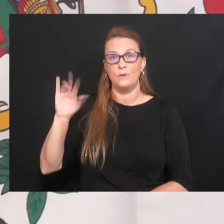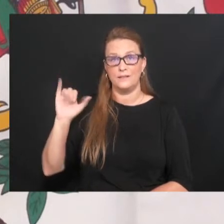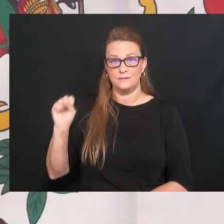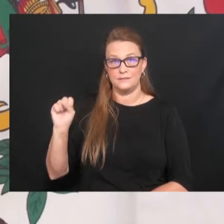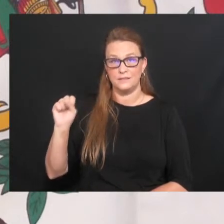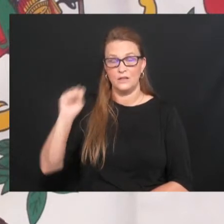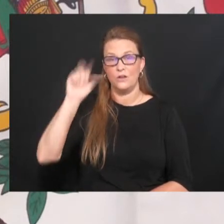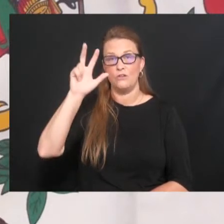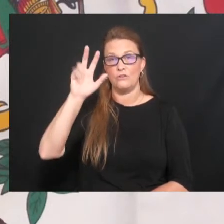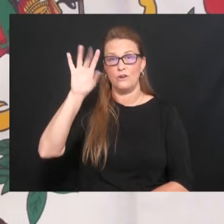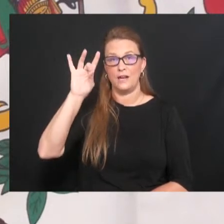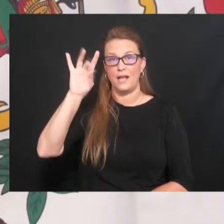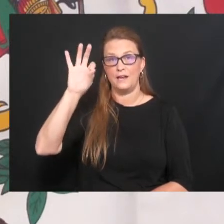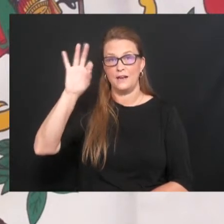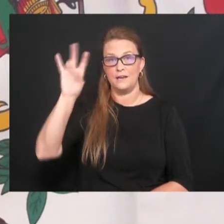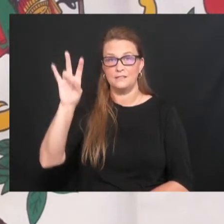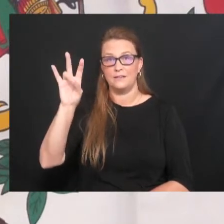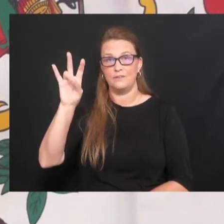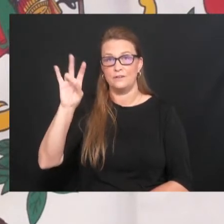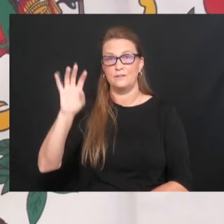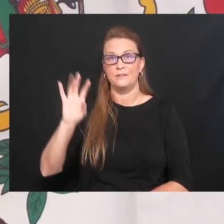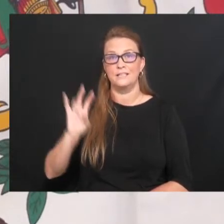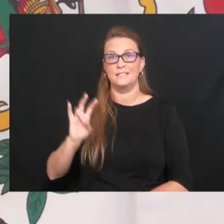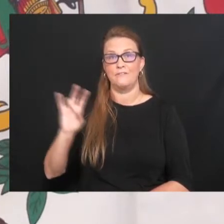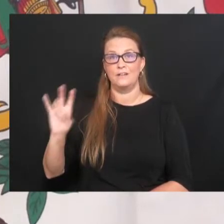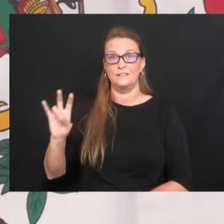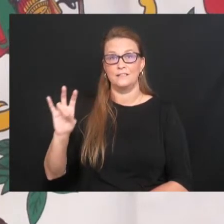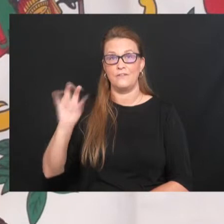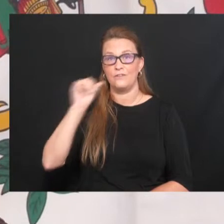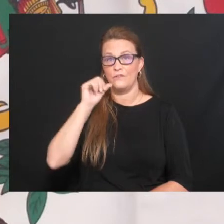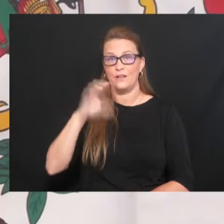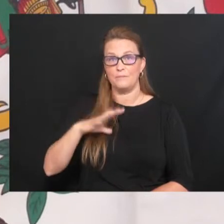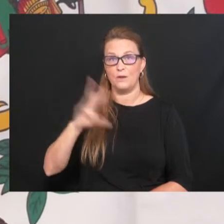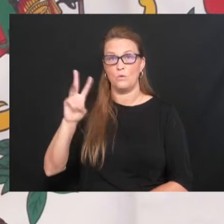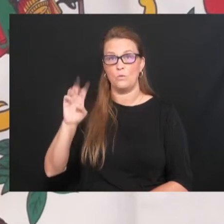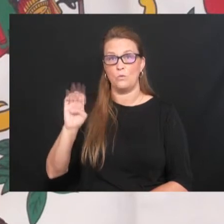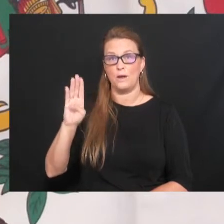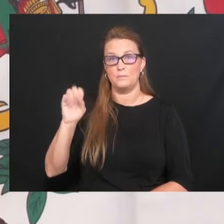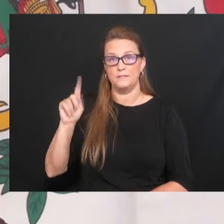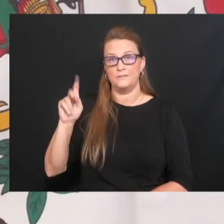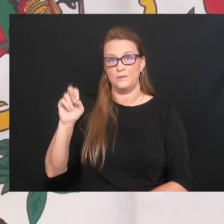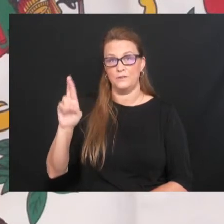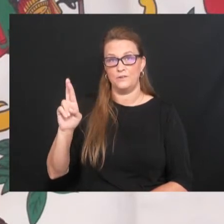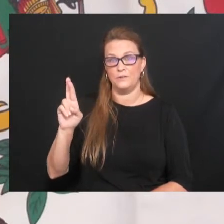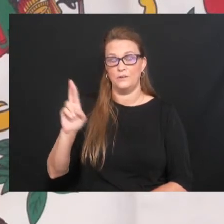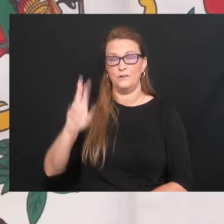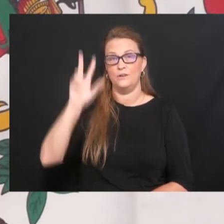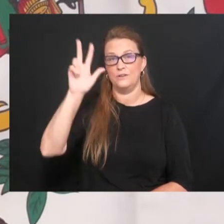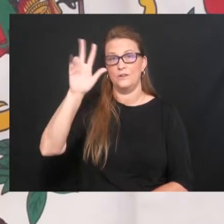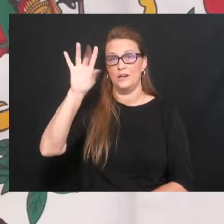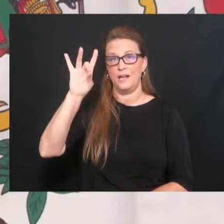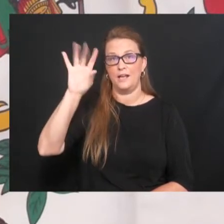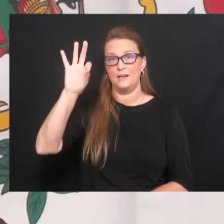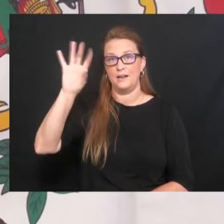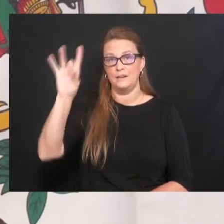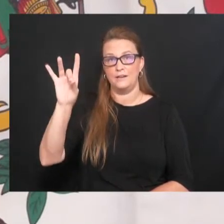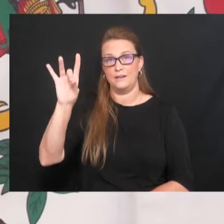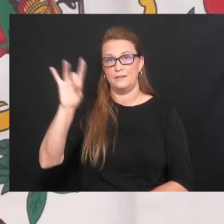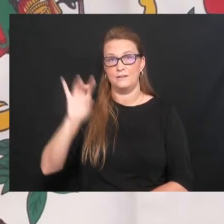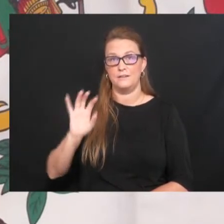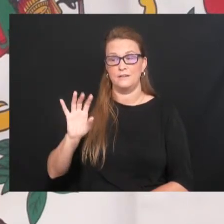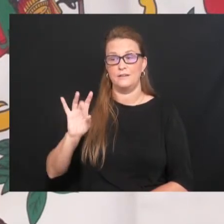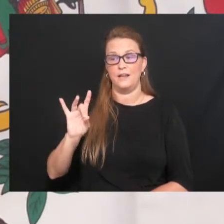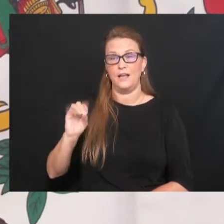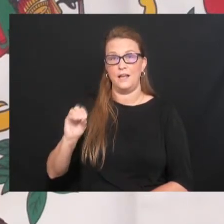The 3,897th death, a 77-year-old female from Webster County. The 3,898th death, an